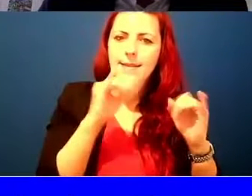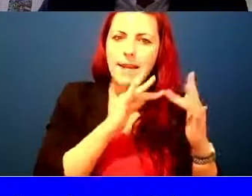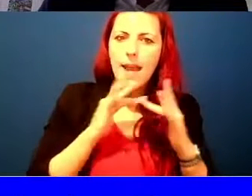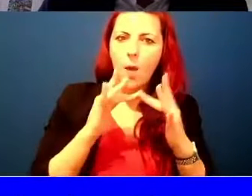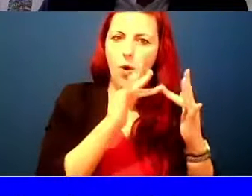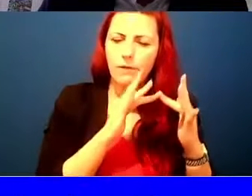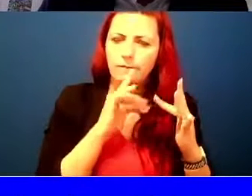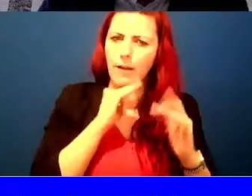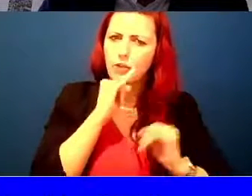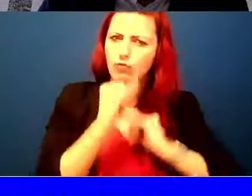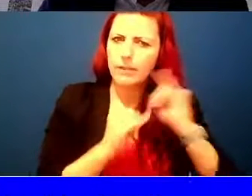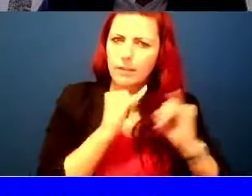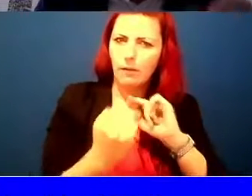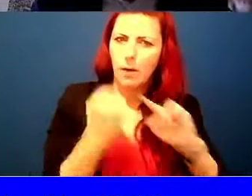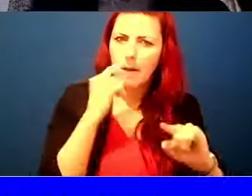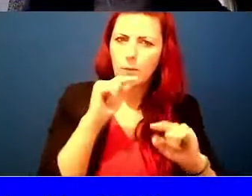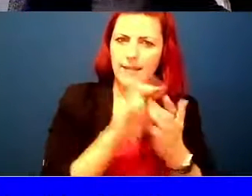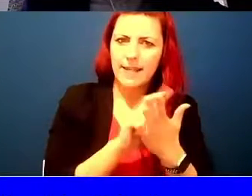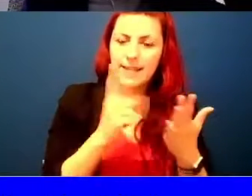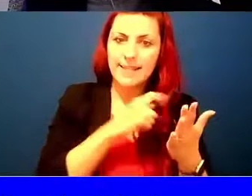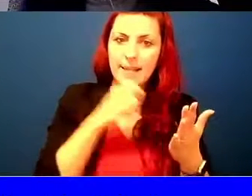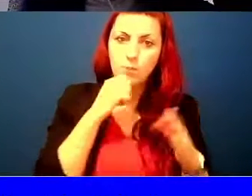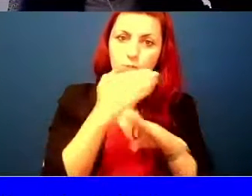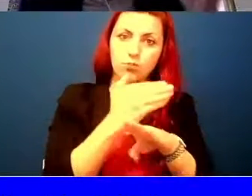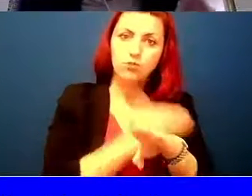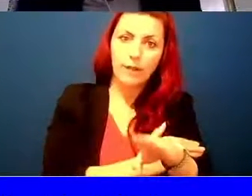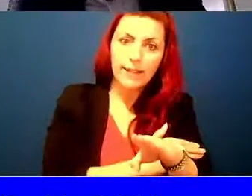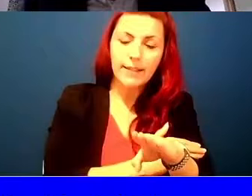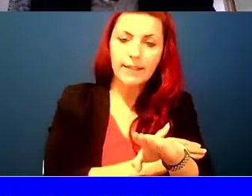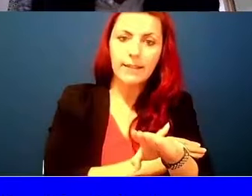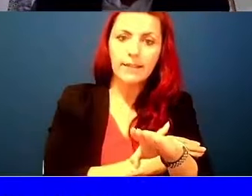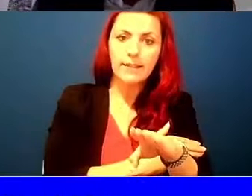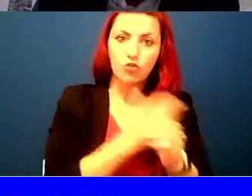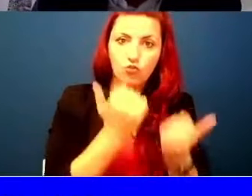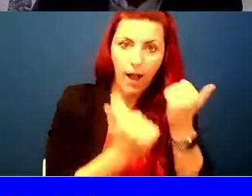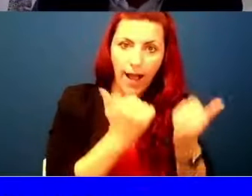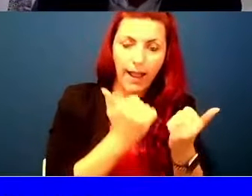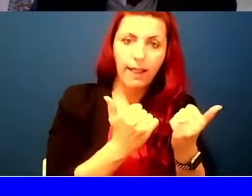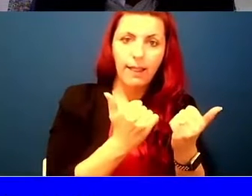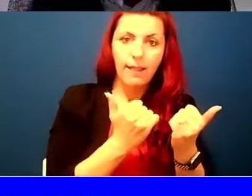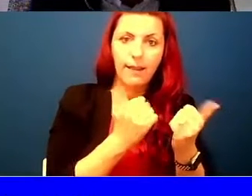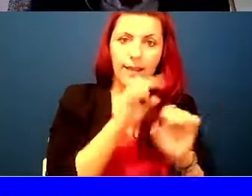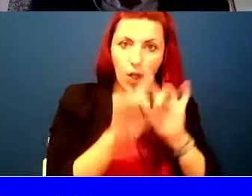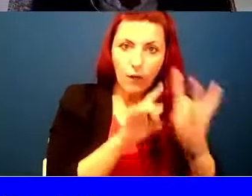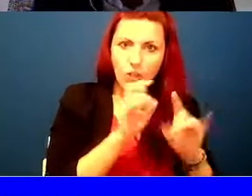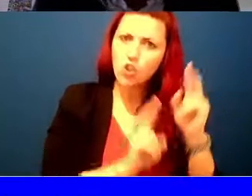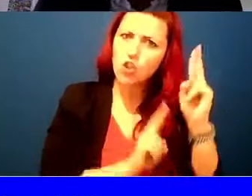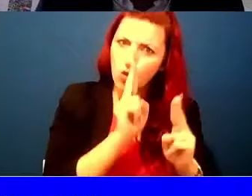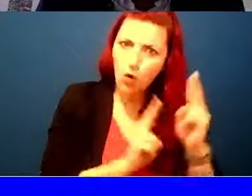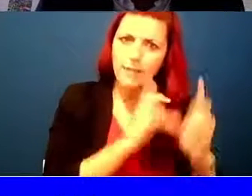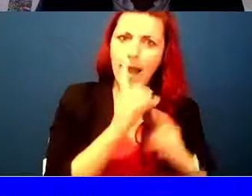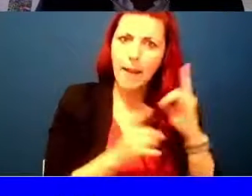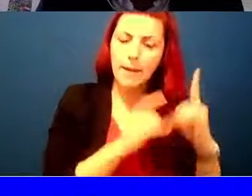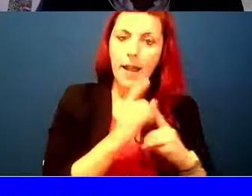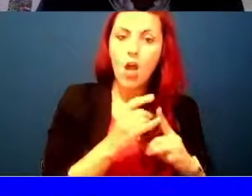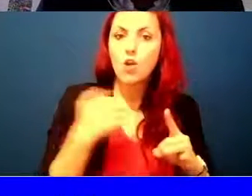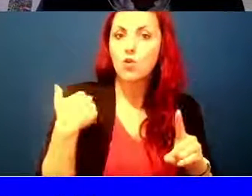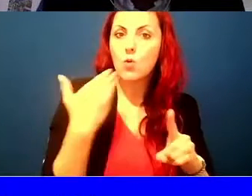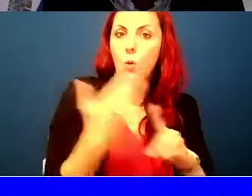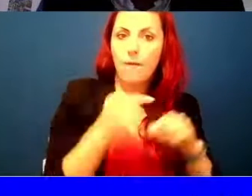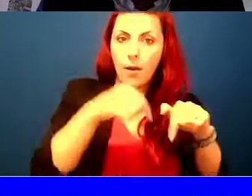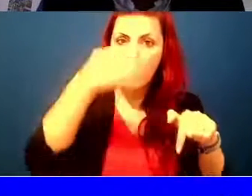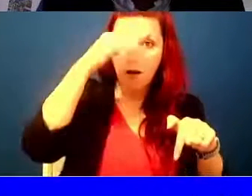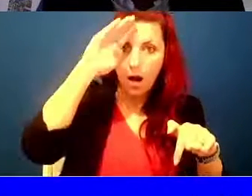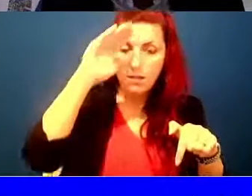you can see it here, pre-trial hearings should be placed on a statutory footing. There have been two cases to date in Ireland where courts have held